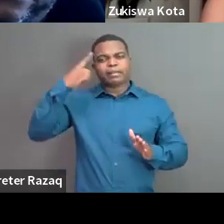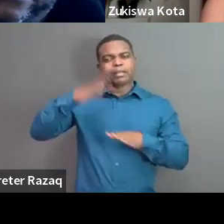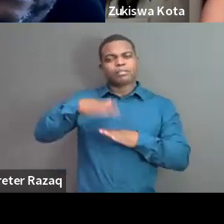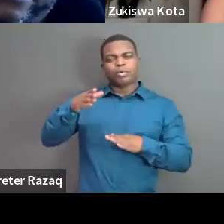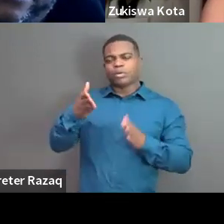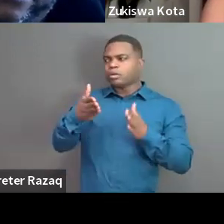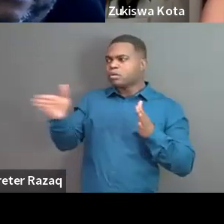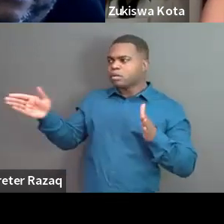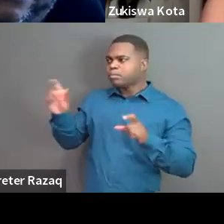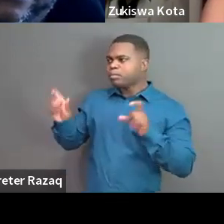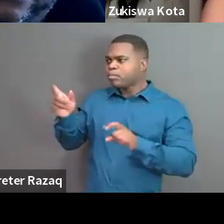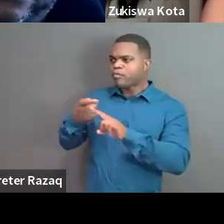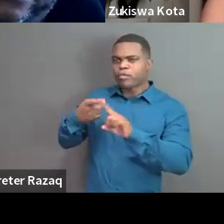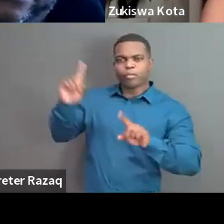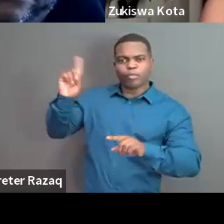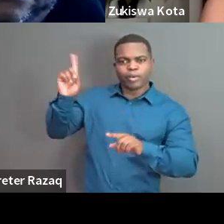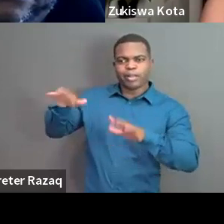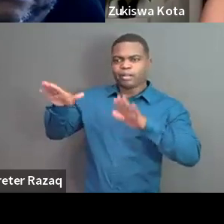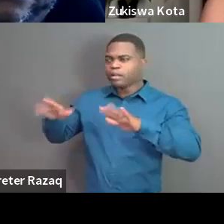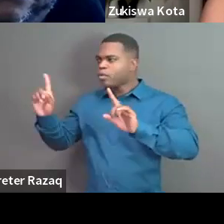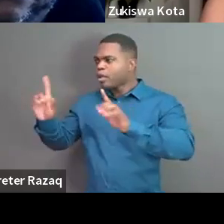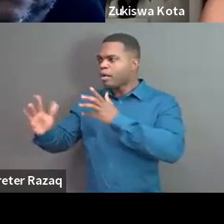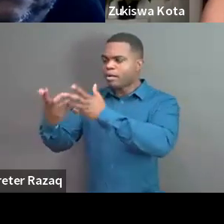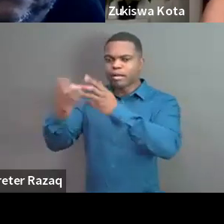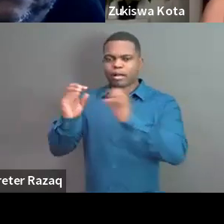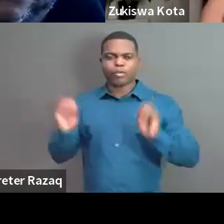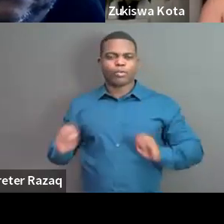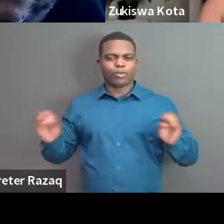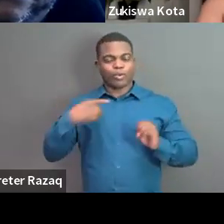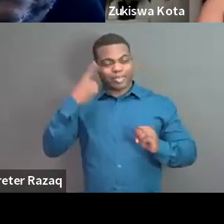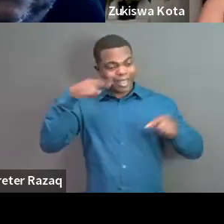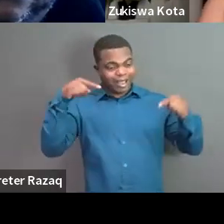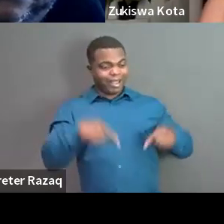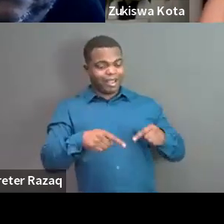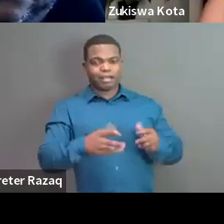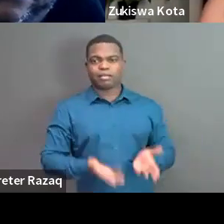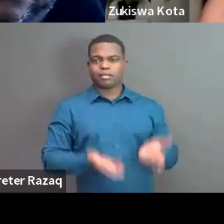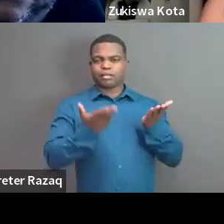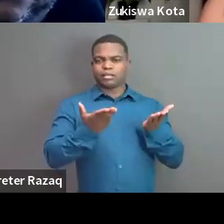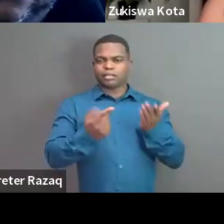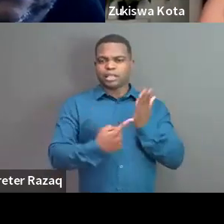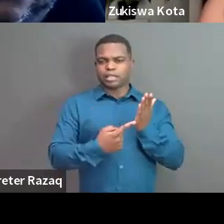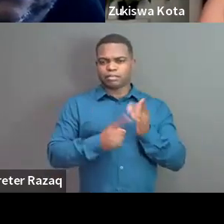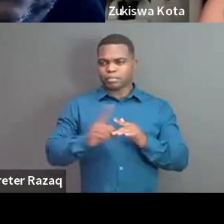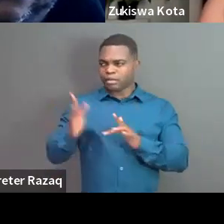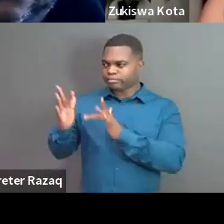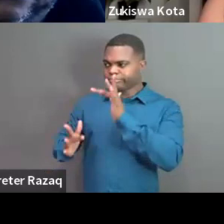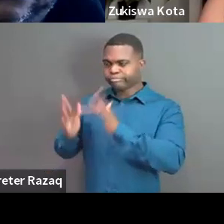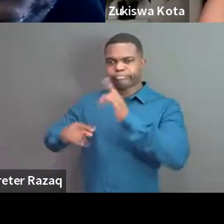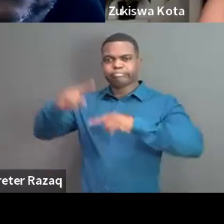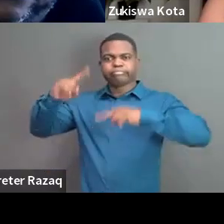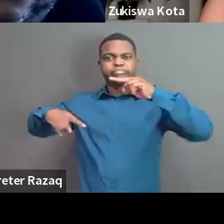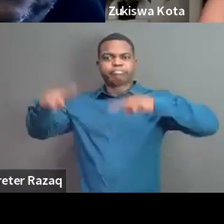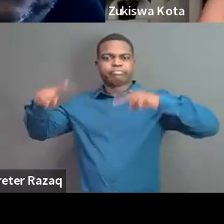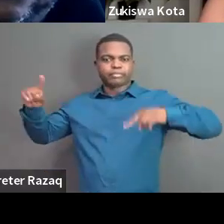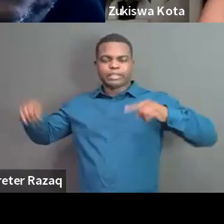it beyond, us talking about it? Is that, we continue to acknowledge where we need